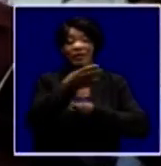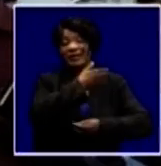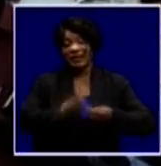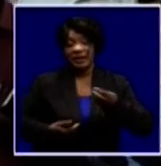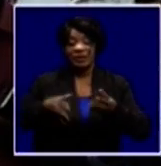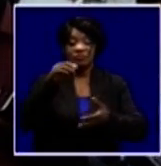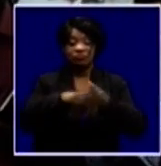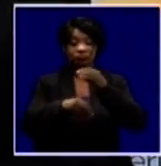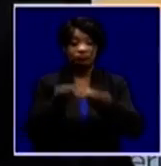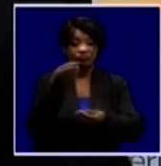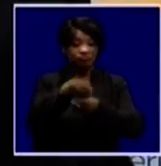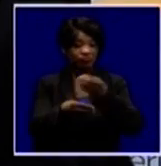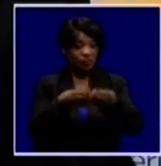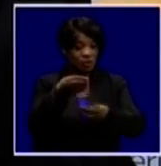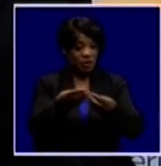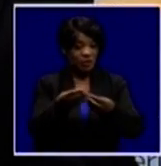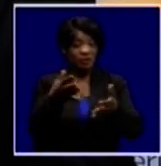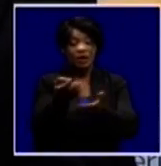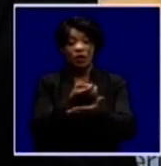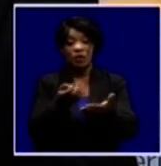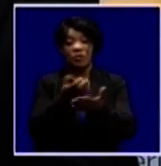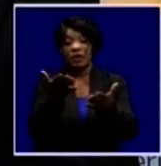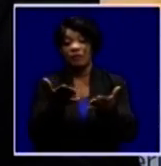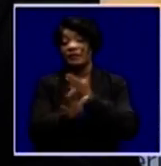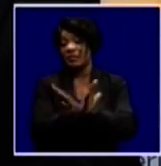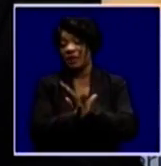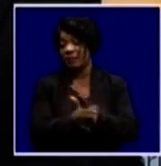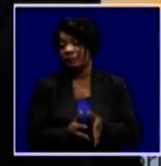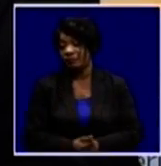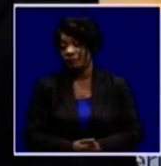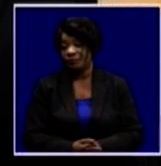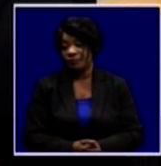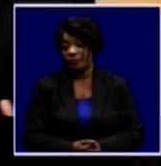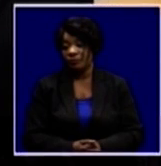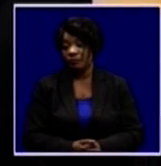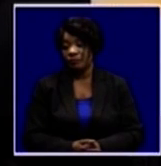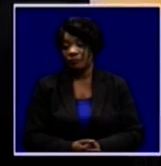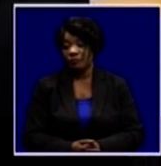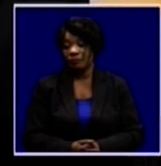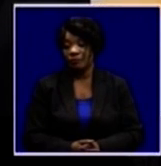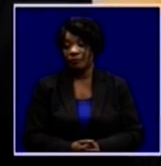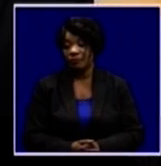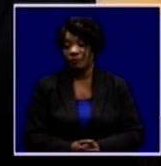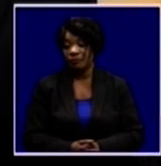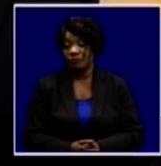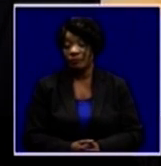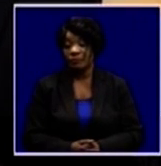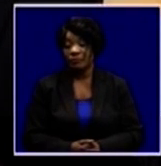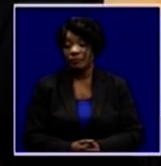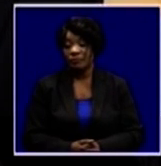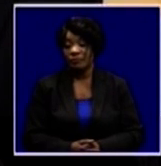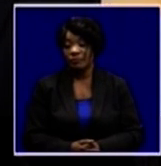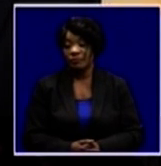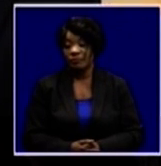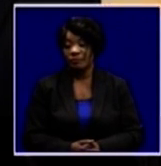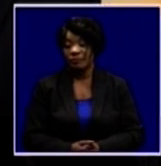economic development. So this is another celebration that we have. The third celebration that we have is that